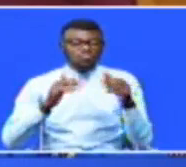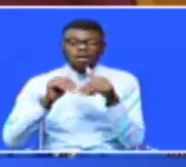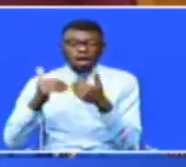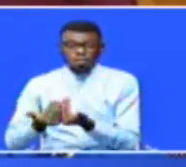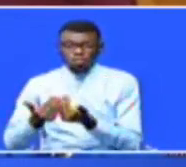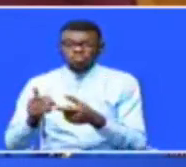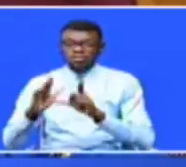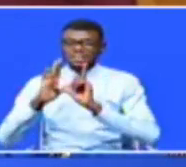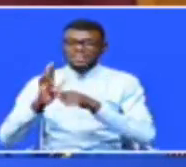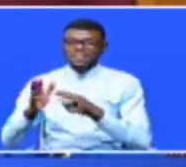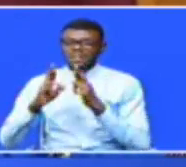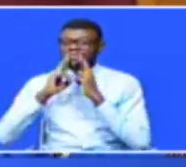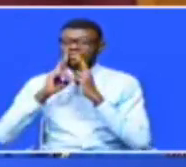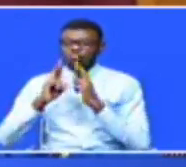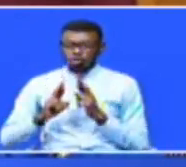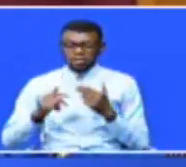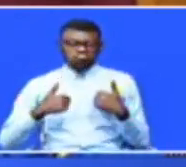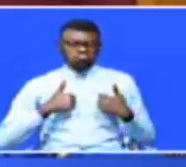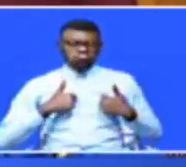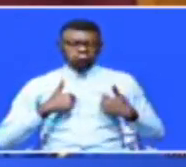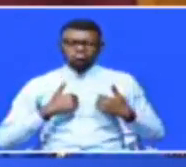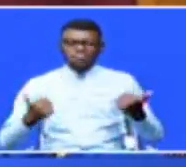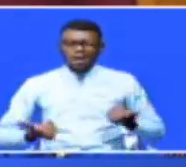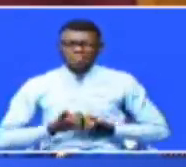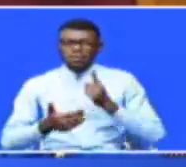and report it back to me what exactly happened, and ensure